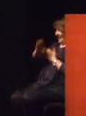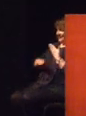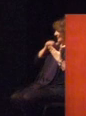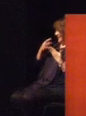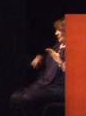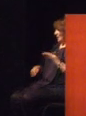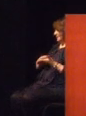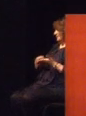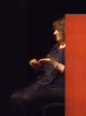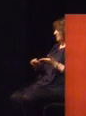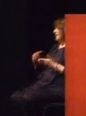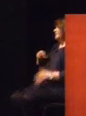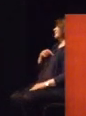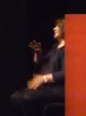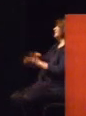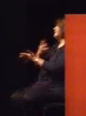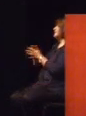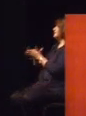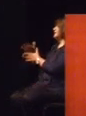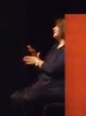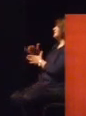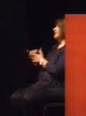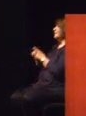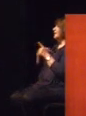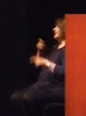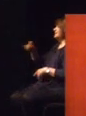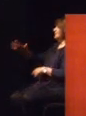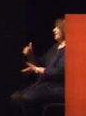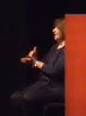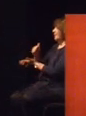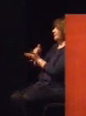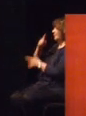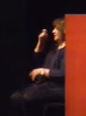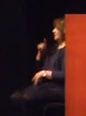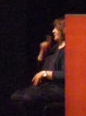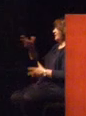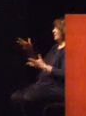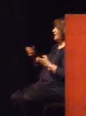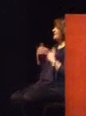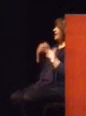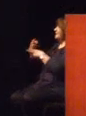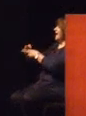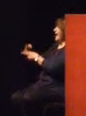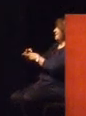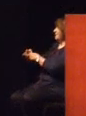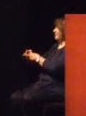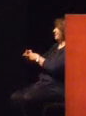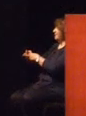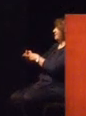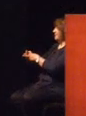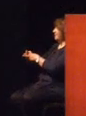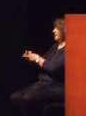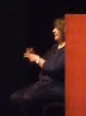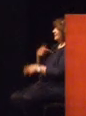so we're going to schedule that and share that. But I need your help, because I really would like for it to have a name. And so